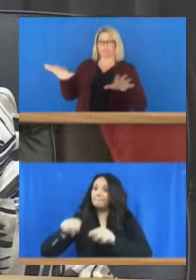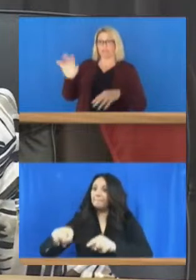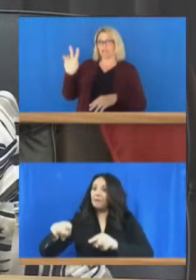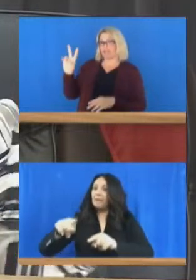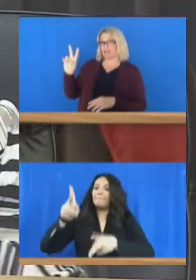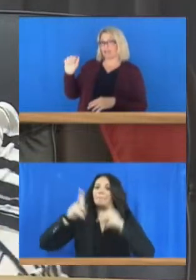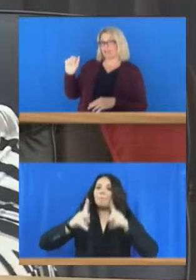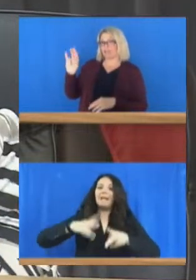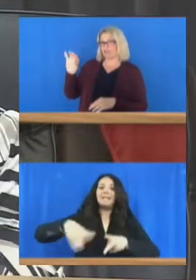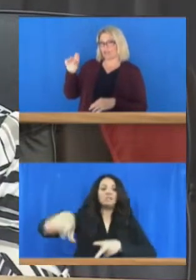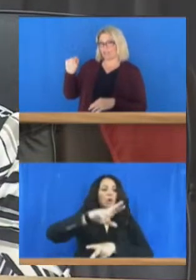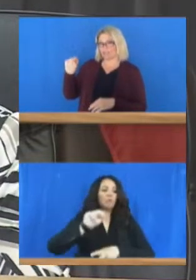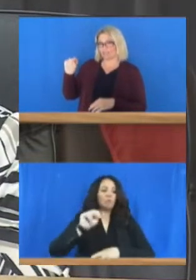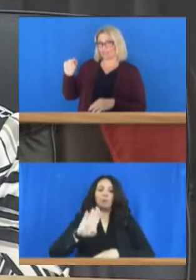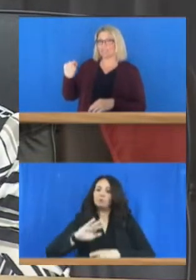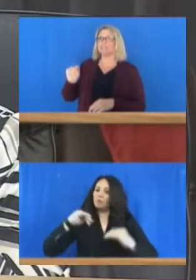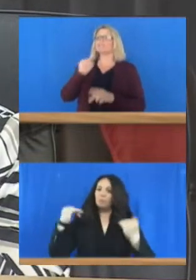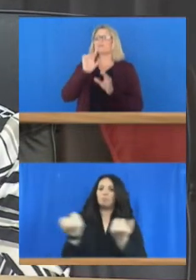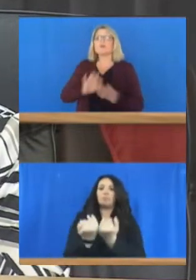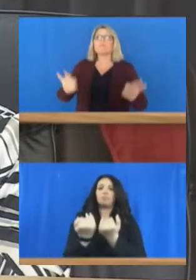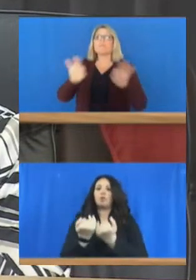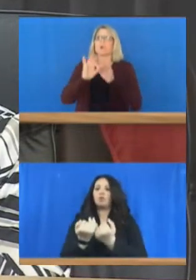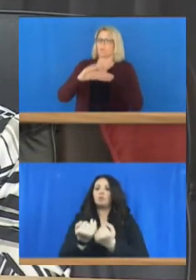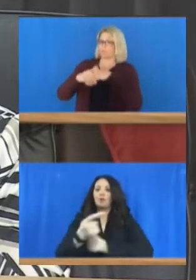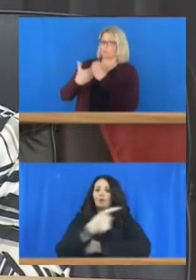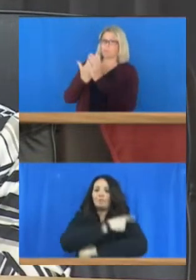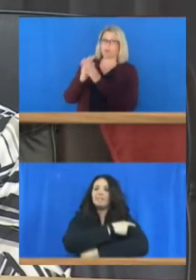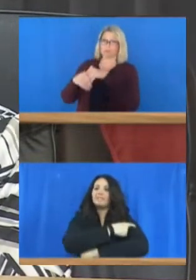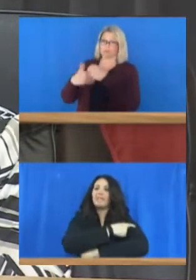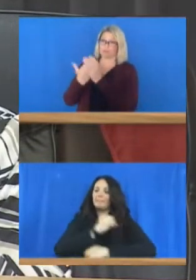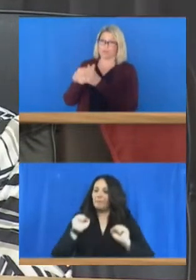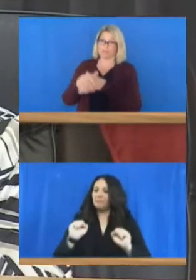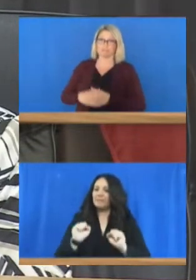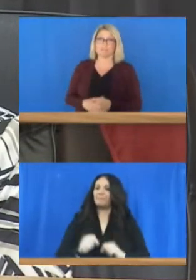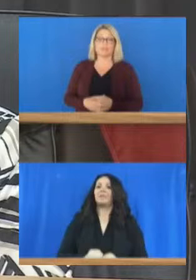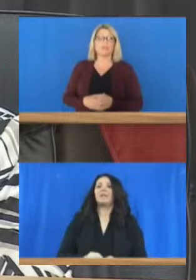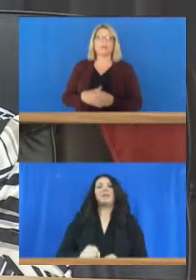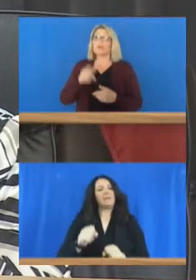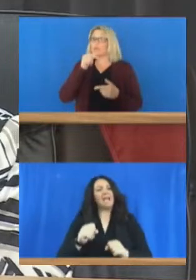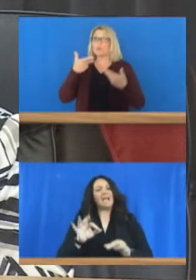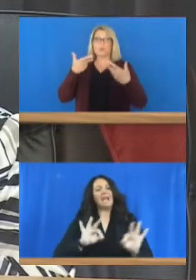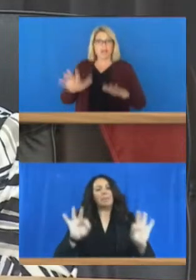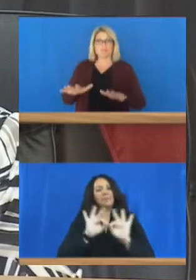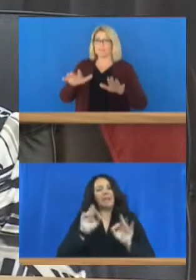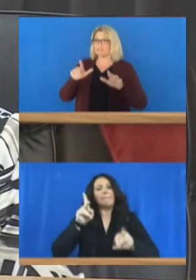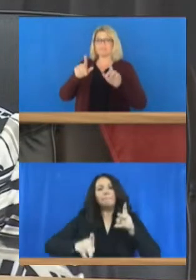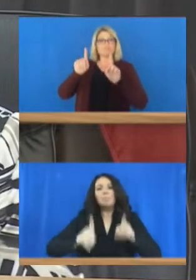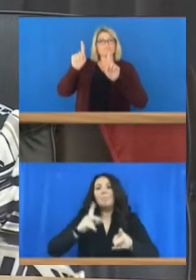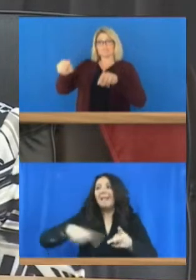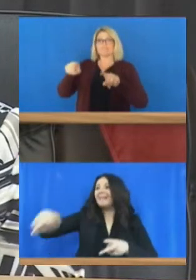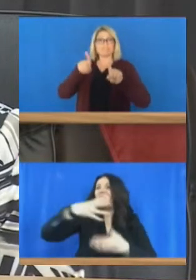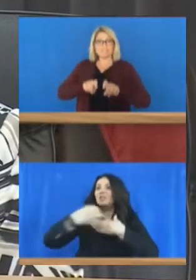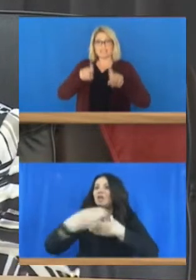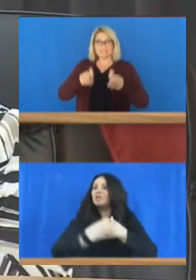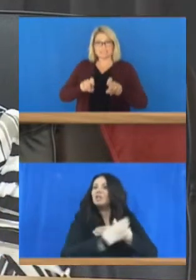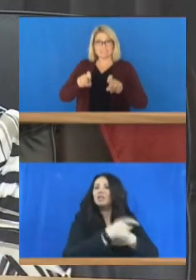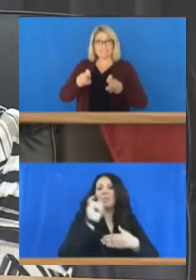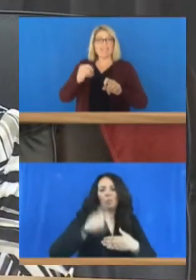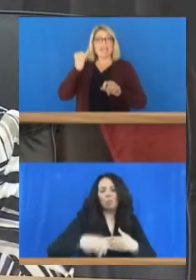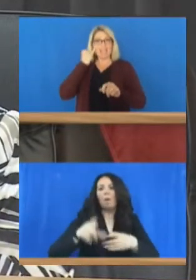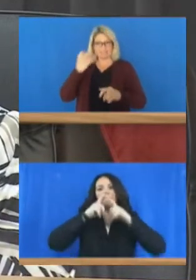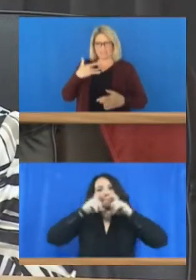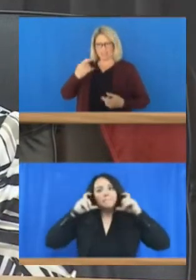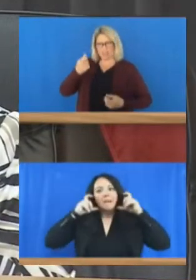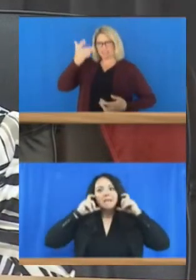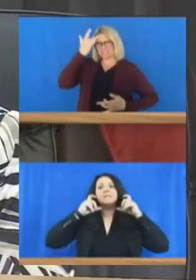By doing these things, you will reduce further infections, serious illness, hospitalizations, and deaths from the virus. Today, Public Health